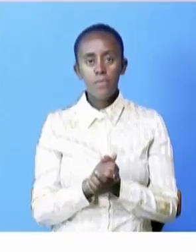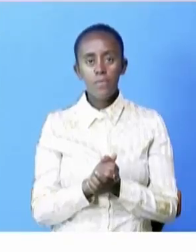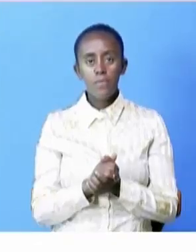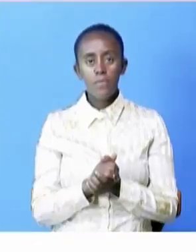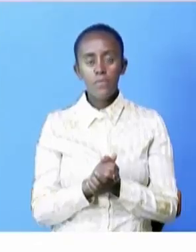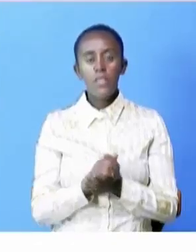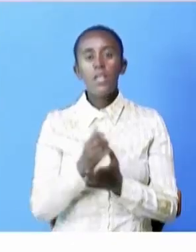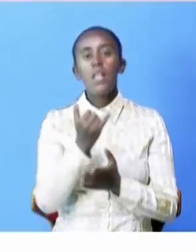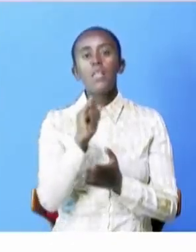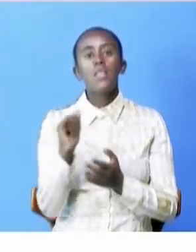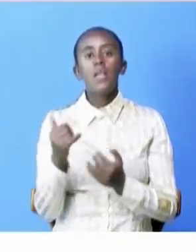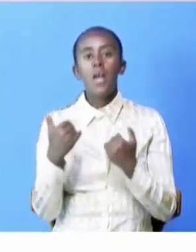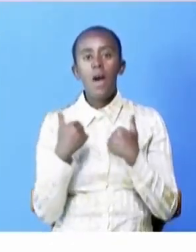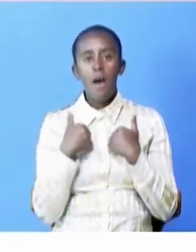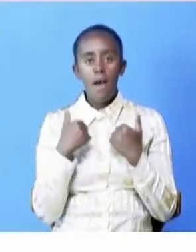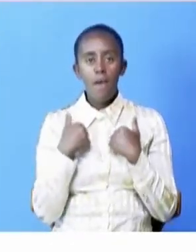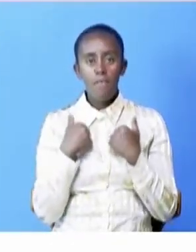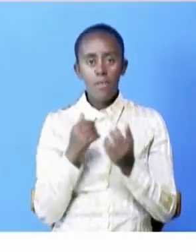they have